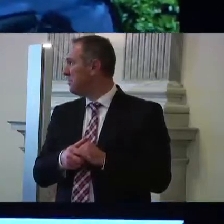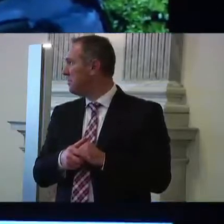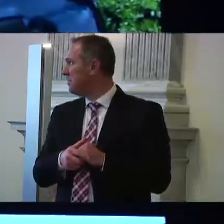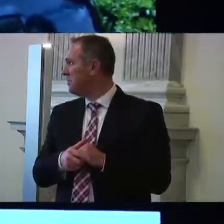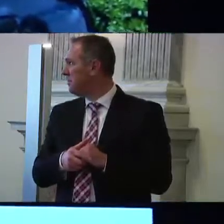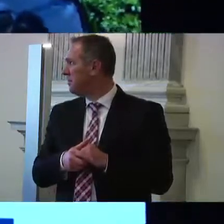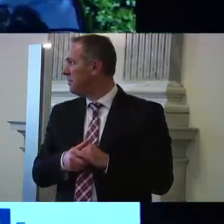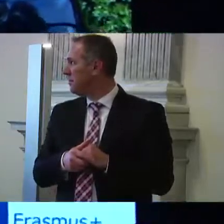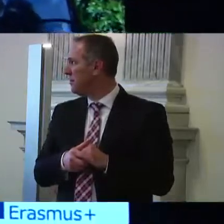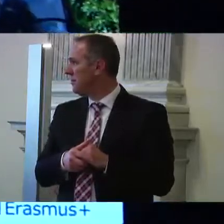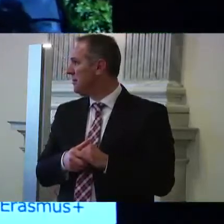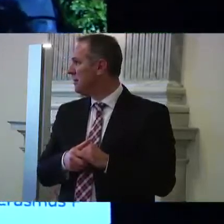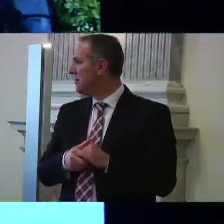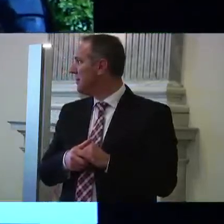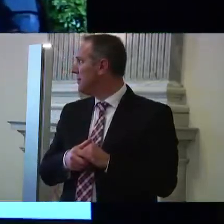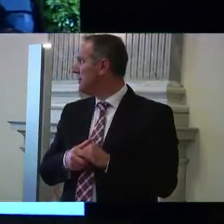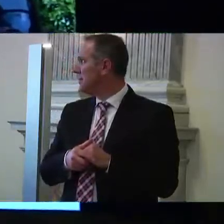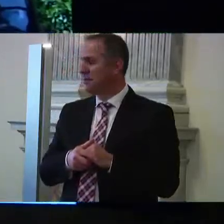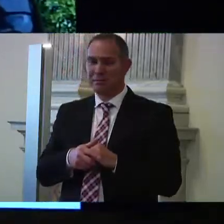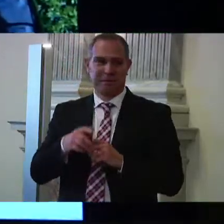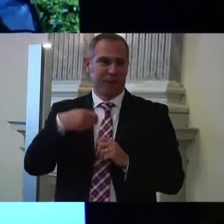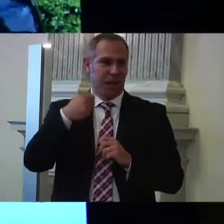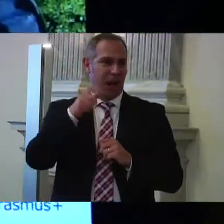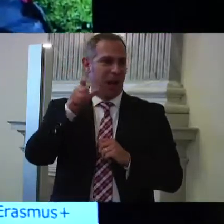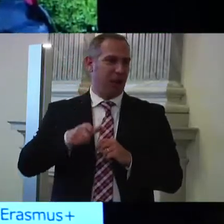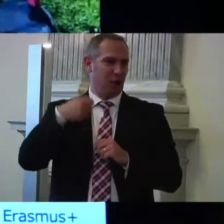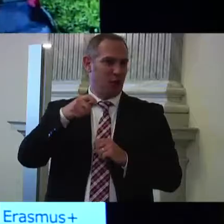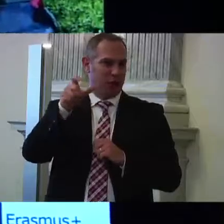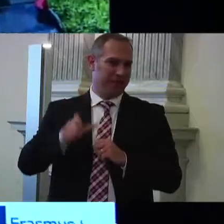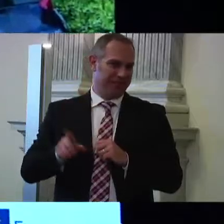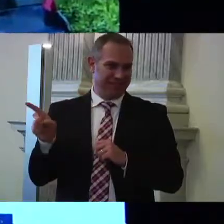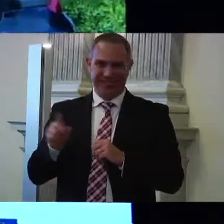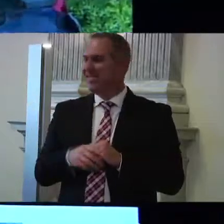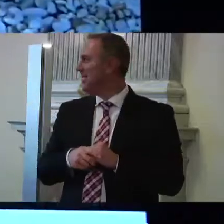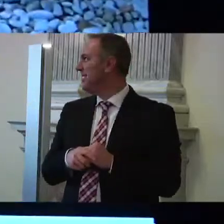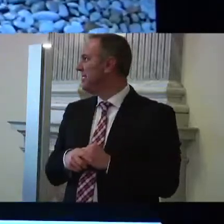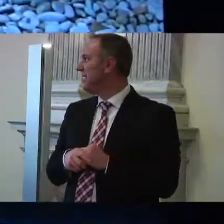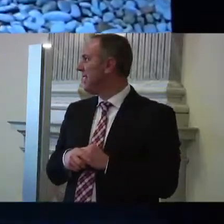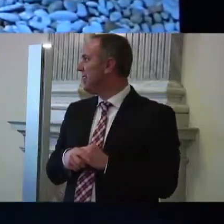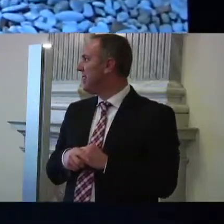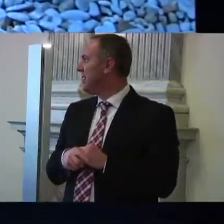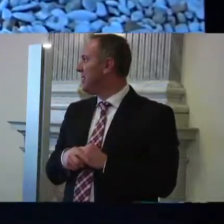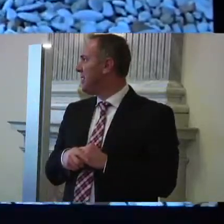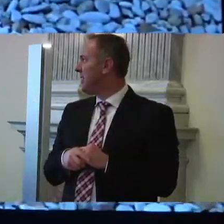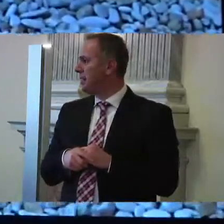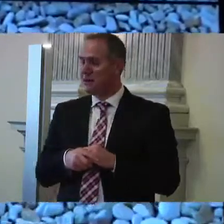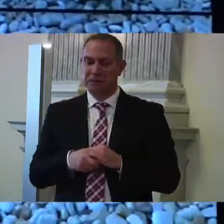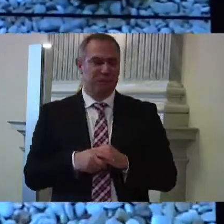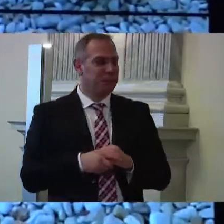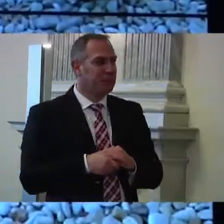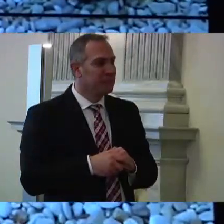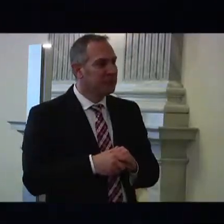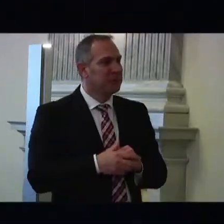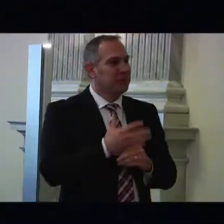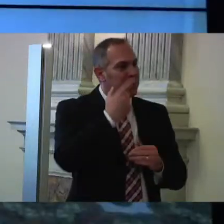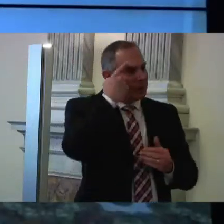l'attore protagonista? Or a laser distance meter. And we need to know which kind of surface we are on. In this case, it is